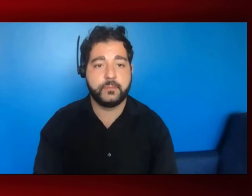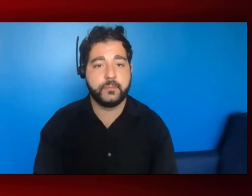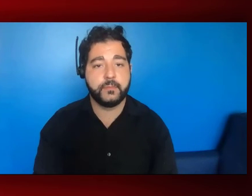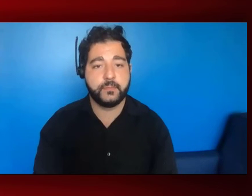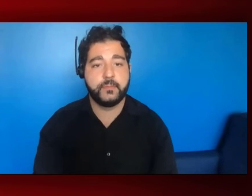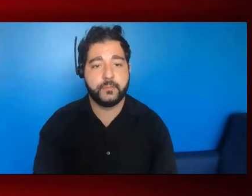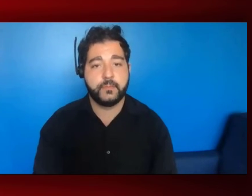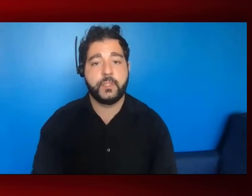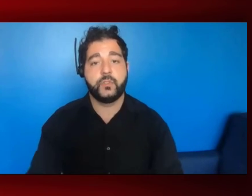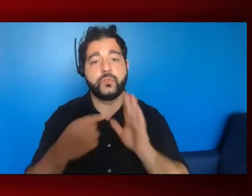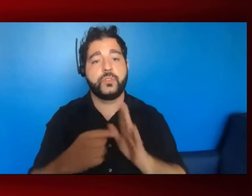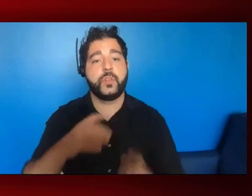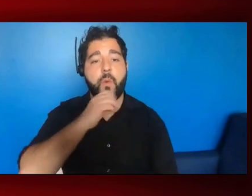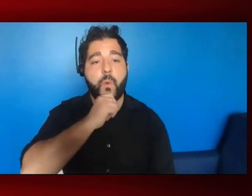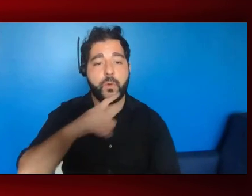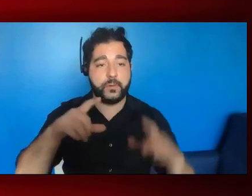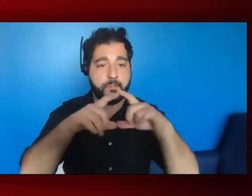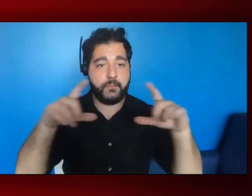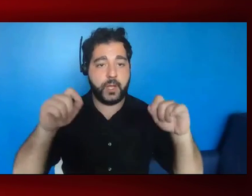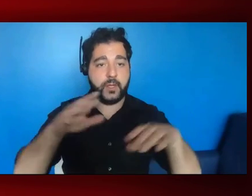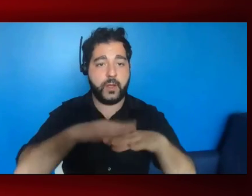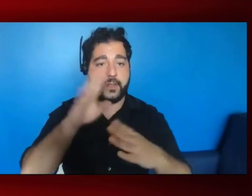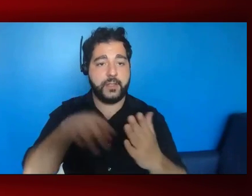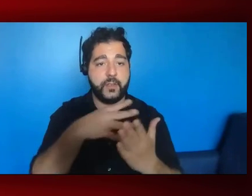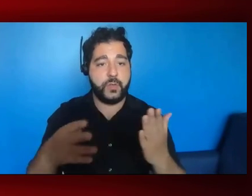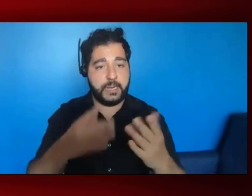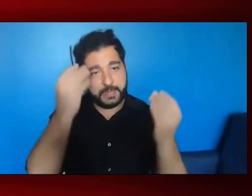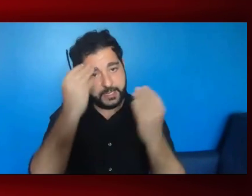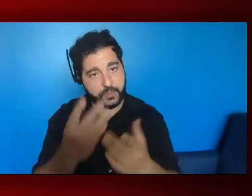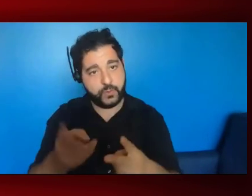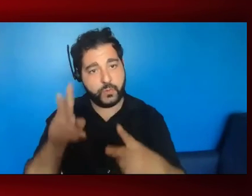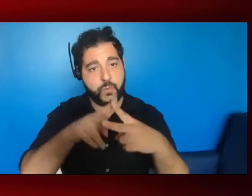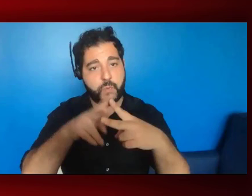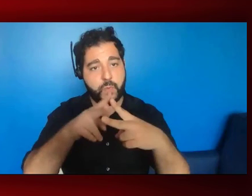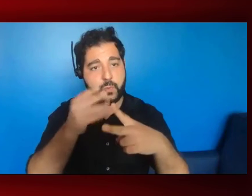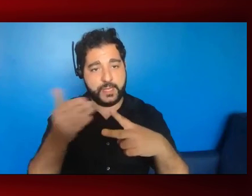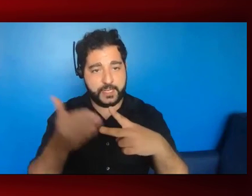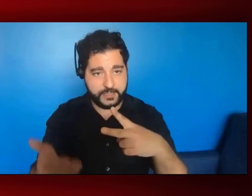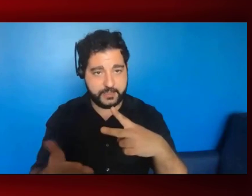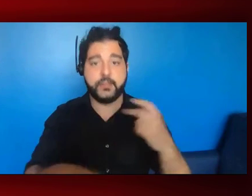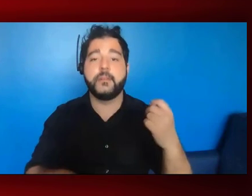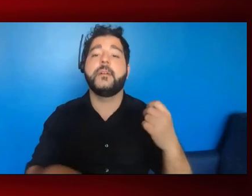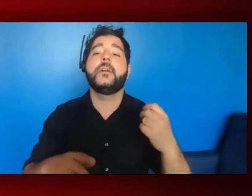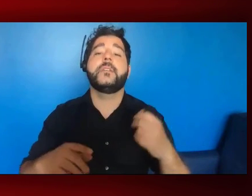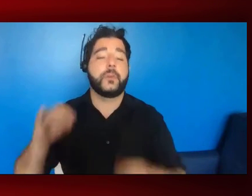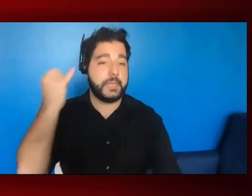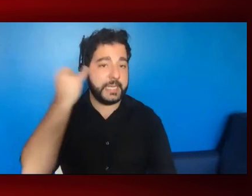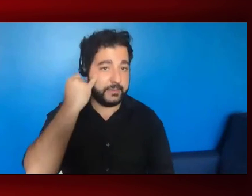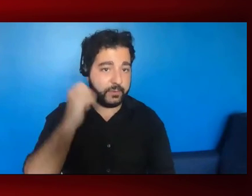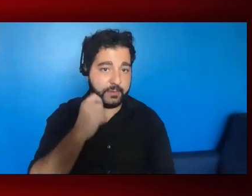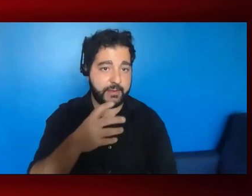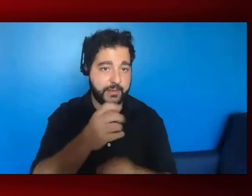That shows you the orange box on the schedule. And I'm going to tell you two things. So if you did not get